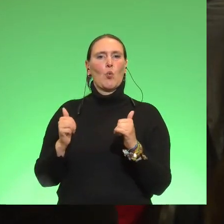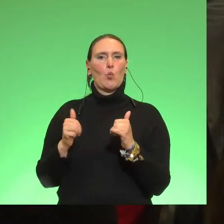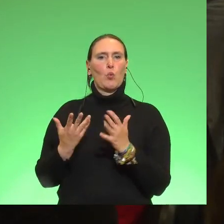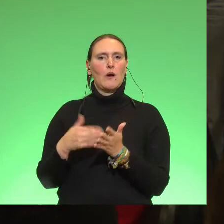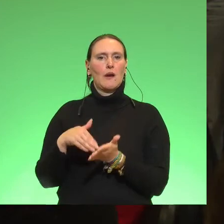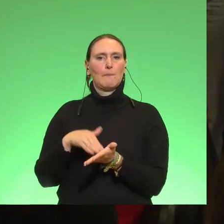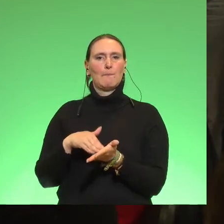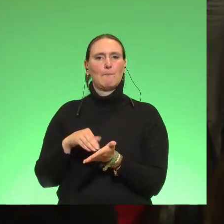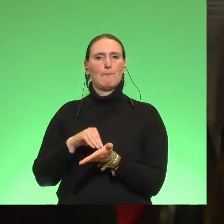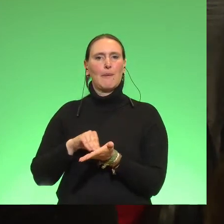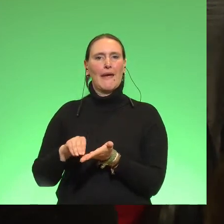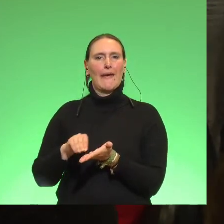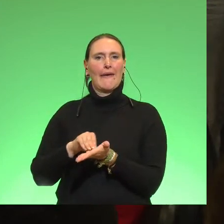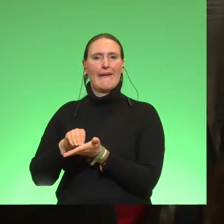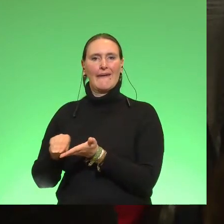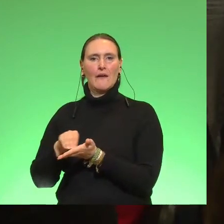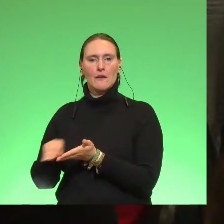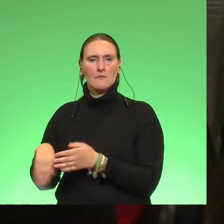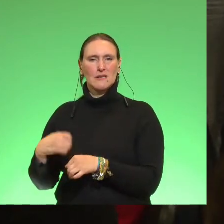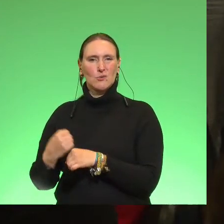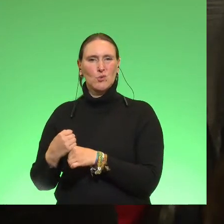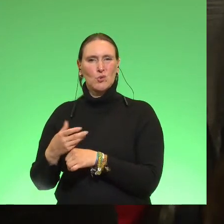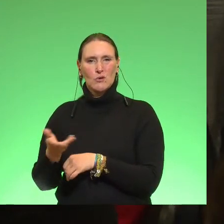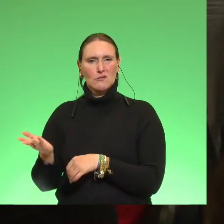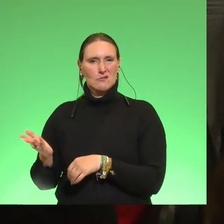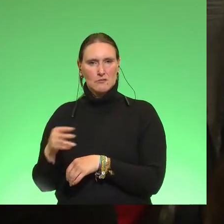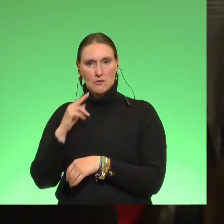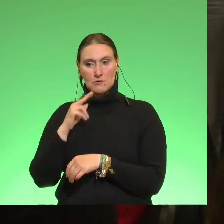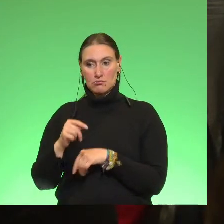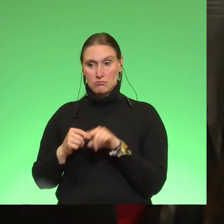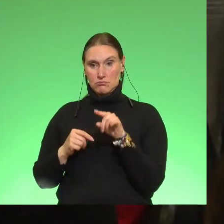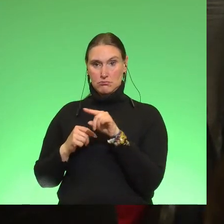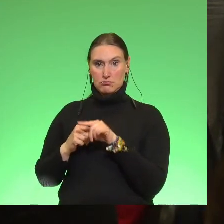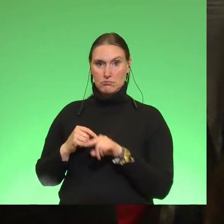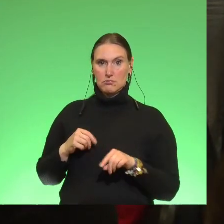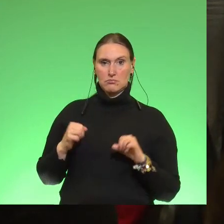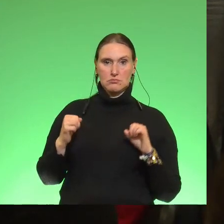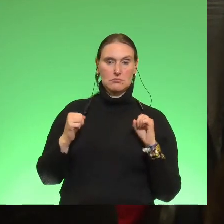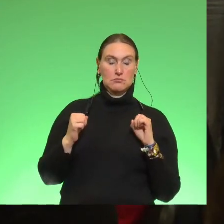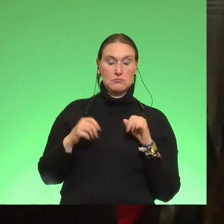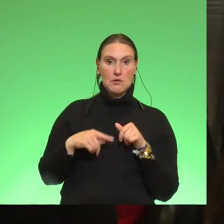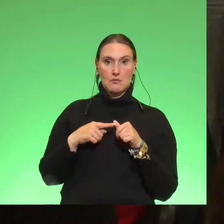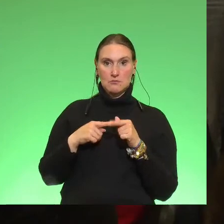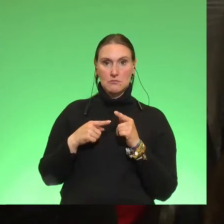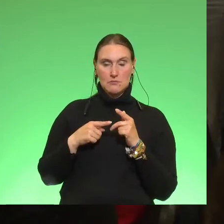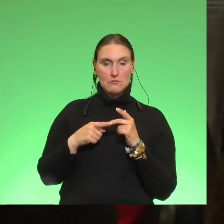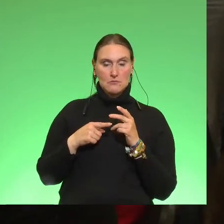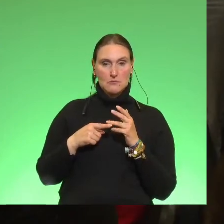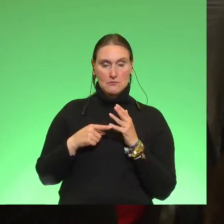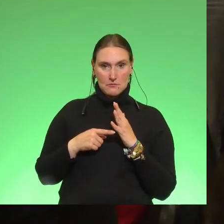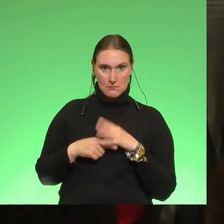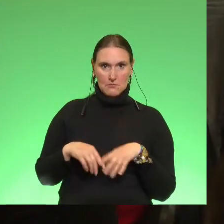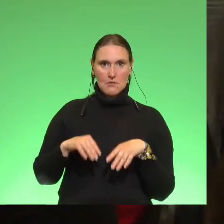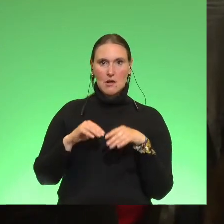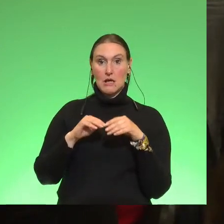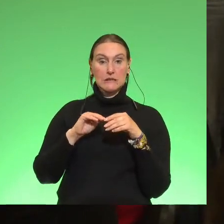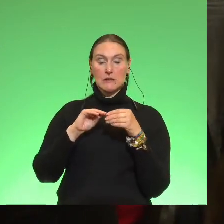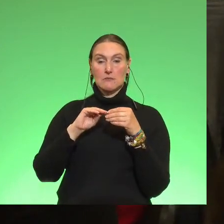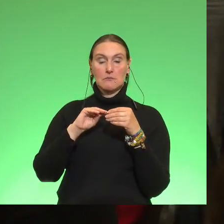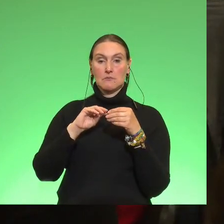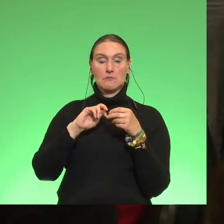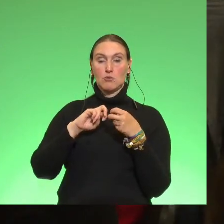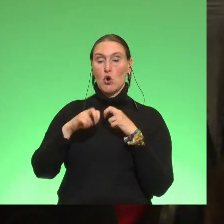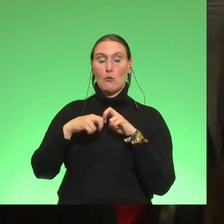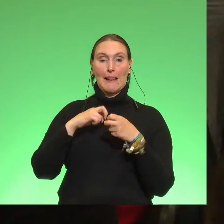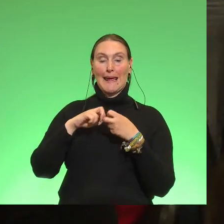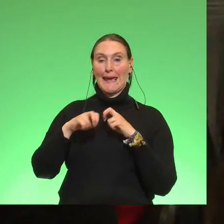on. So many problems right now that needs to be solved, and that need people